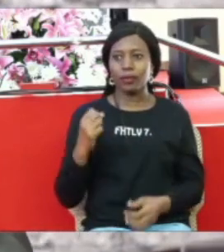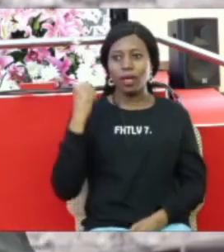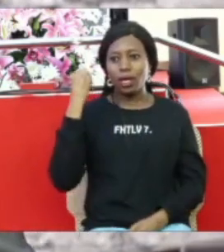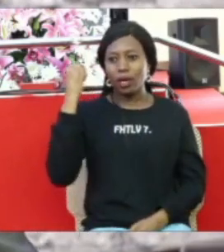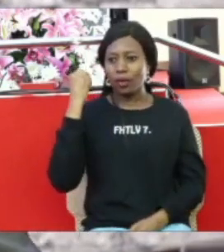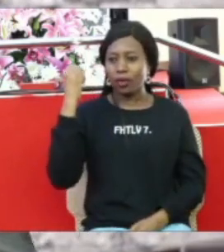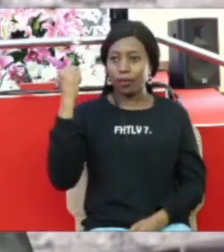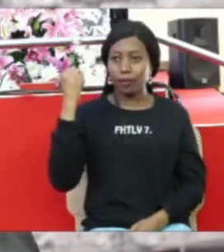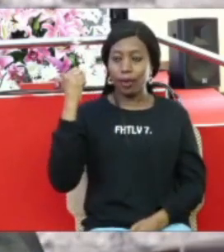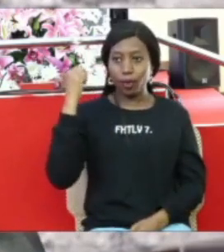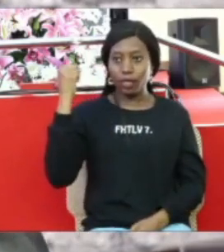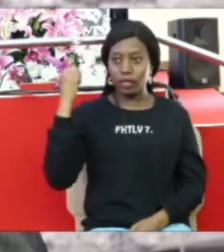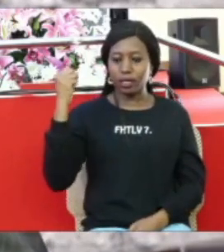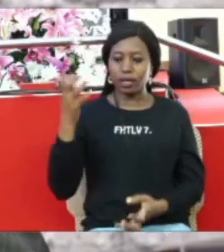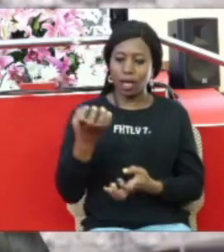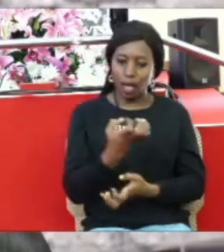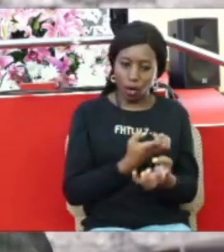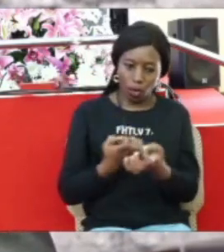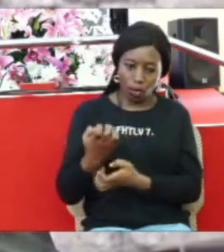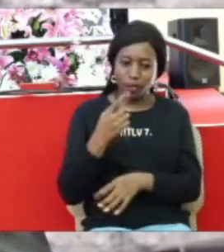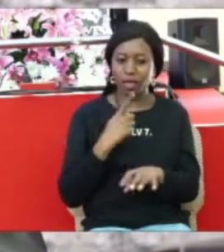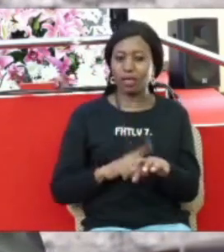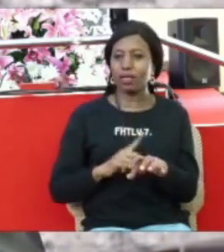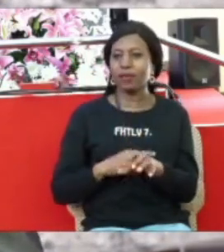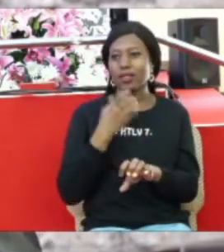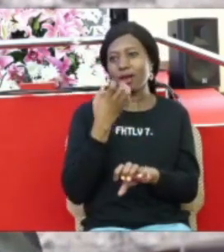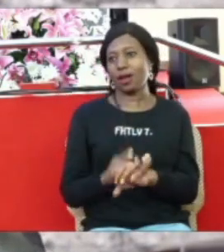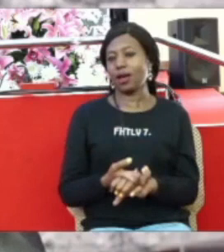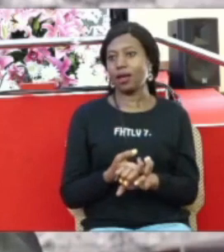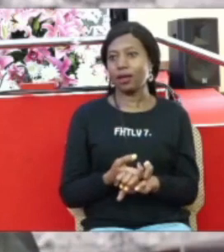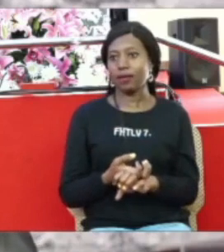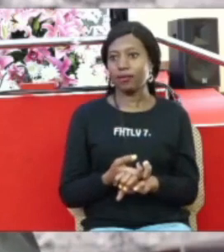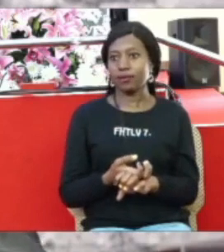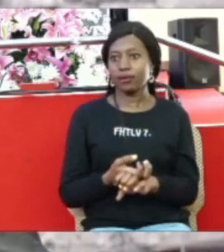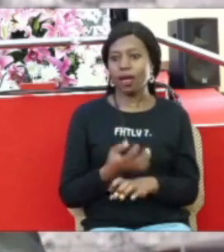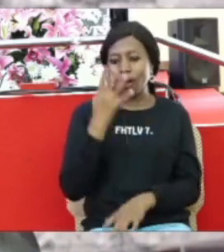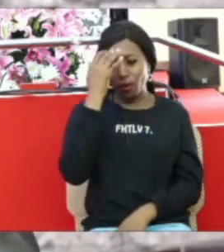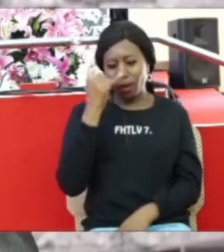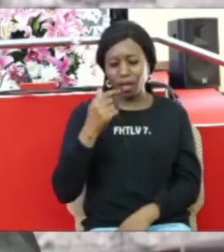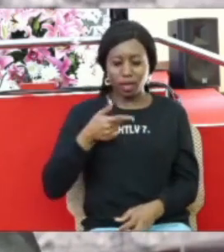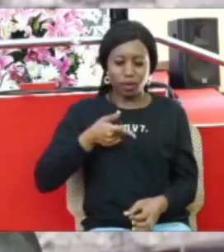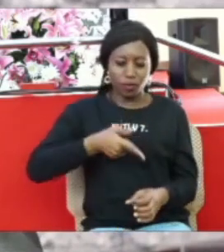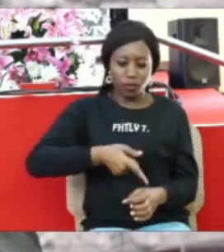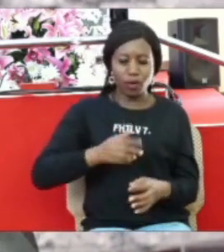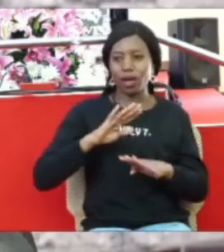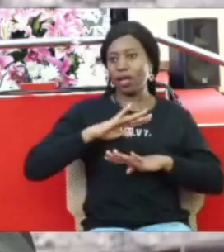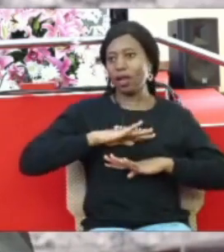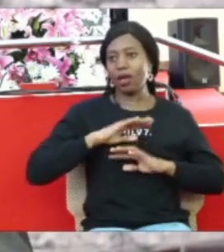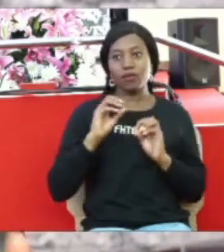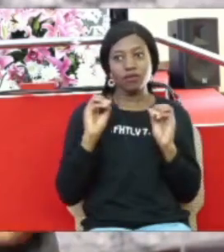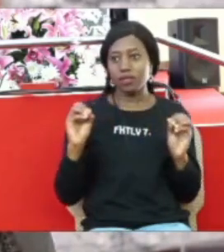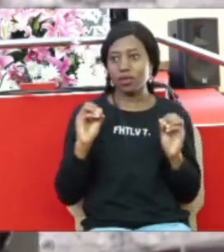fuel. And when you are just about to get in, you have to be pushed. Because the fuel you had was not enough. Unaona mtu